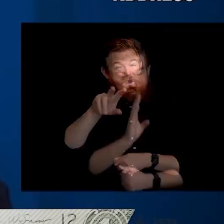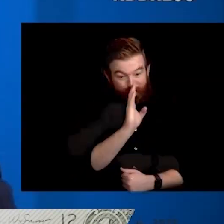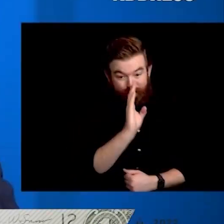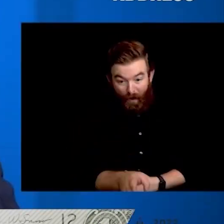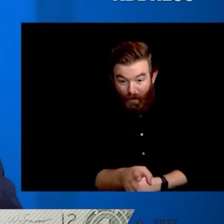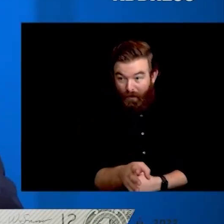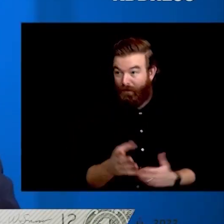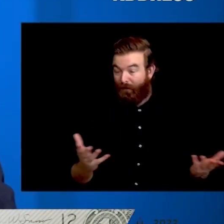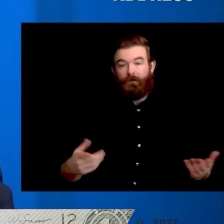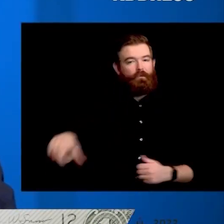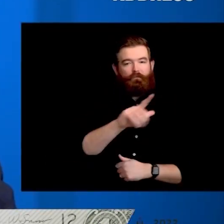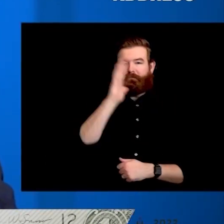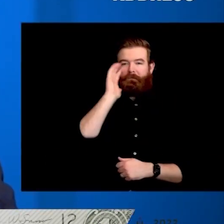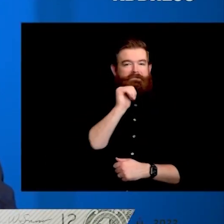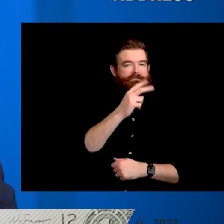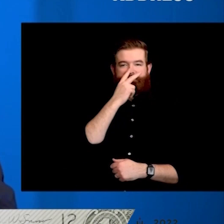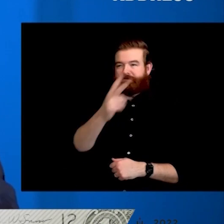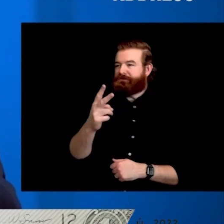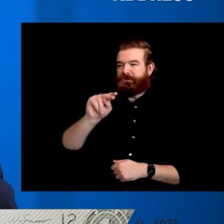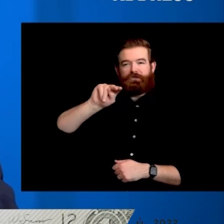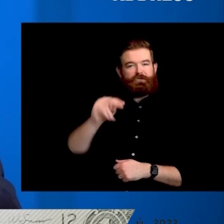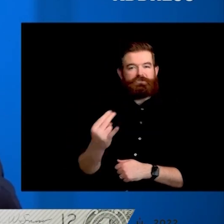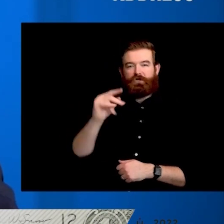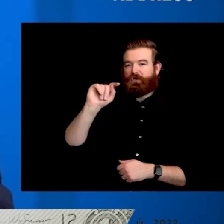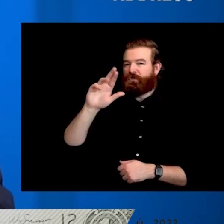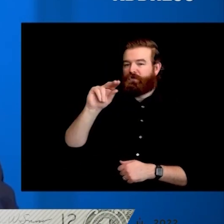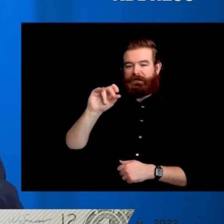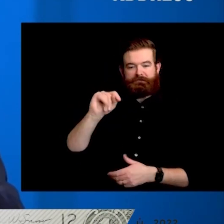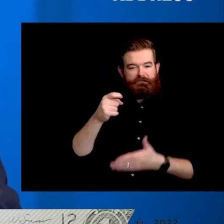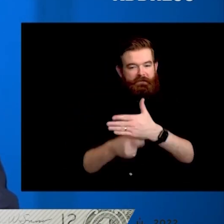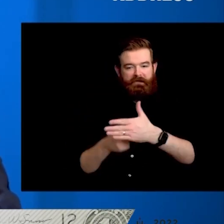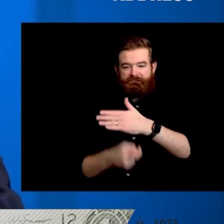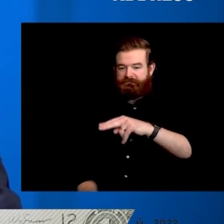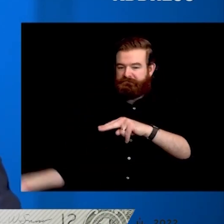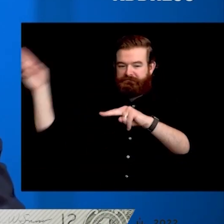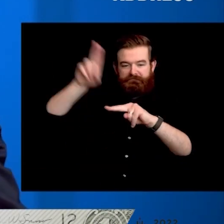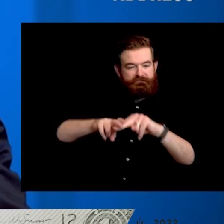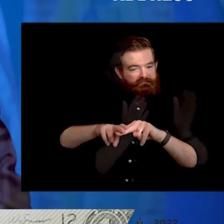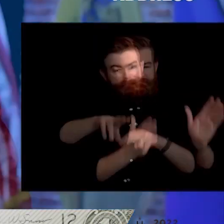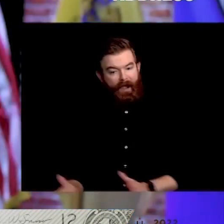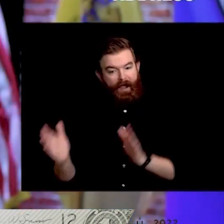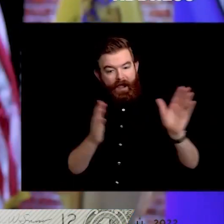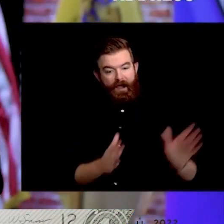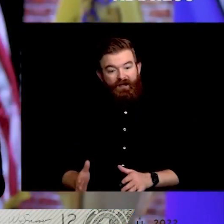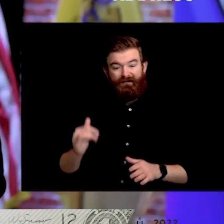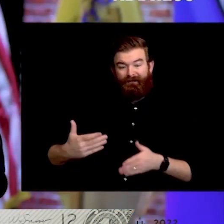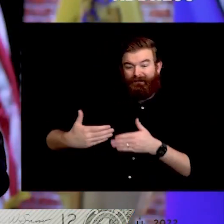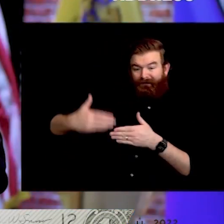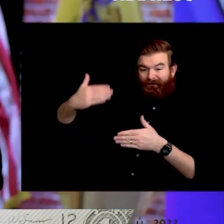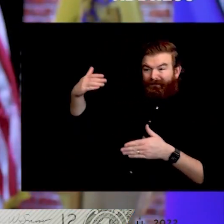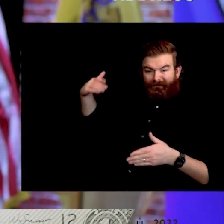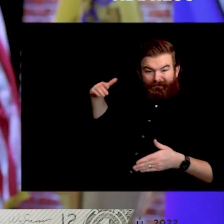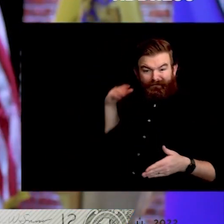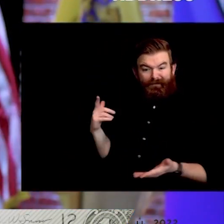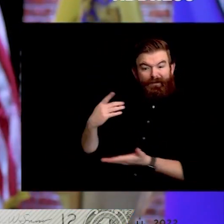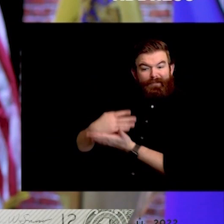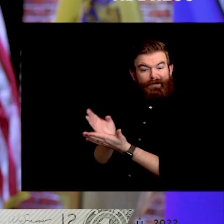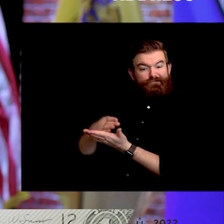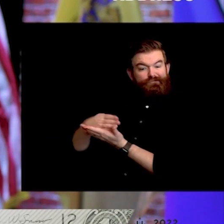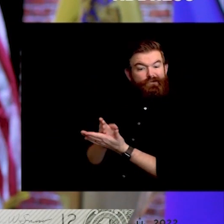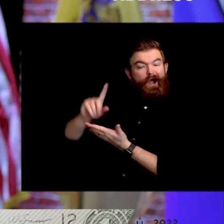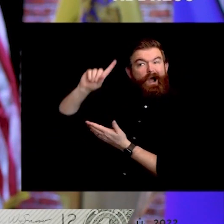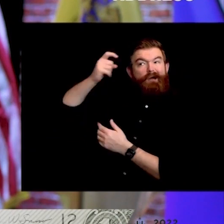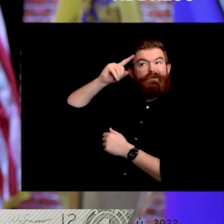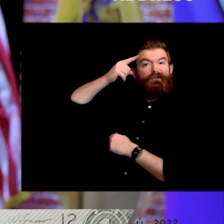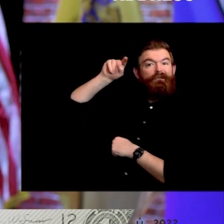Yeah, absolutely. And I don't think Murphy has done anything that people would accuse him of, sending mixed signals.